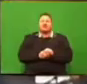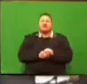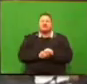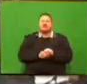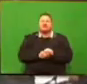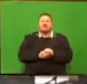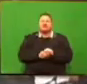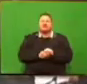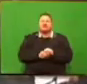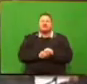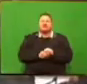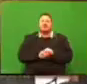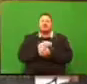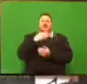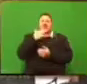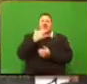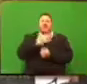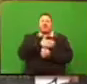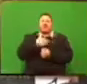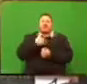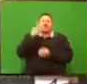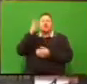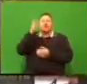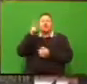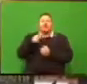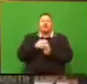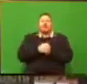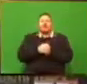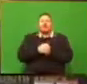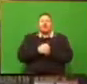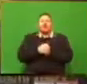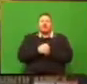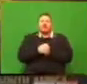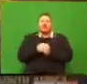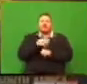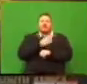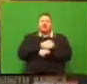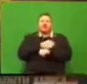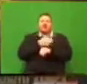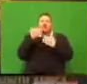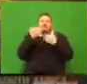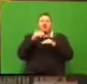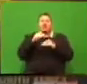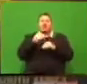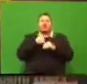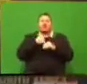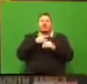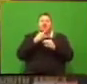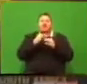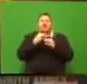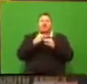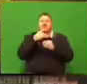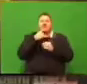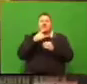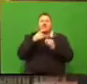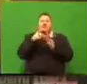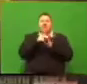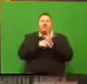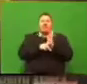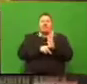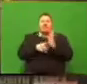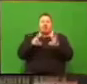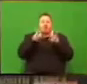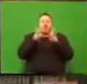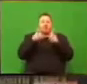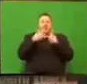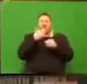Thank you, Madam Speaker. In view of time constraints, I will simply say all protocol observed.